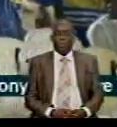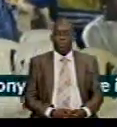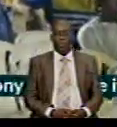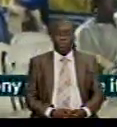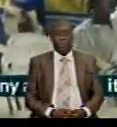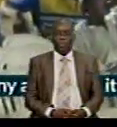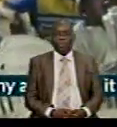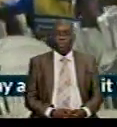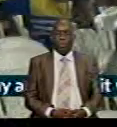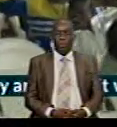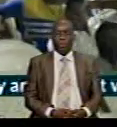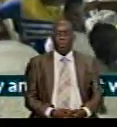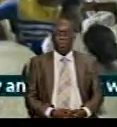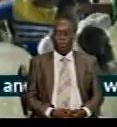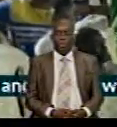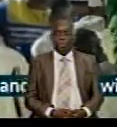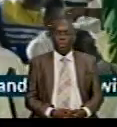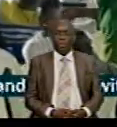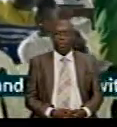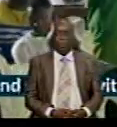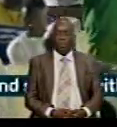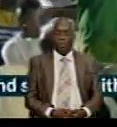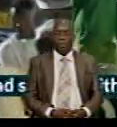sa délivrance est